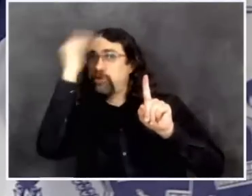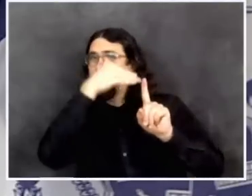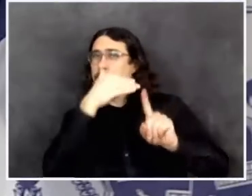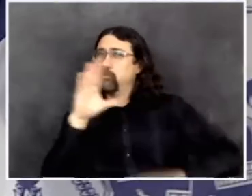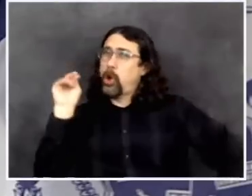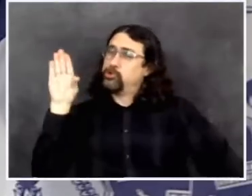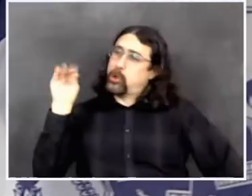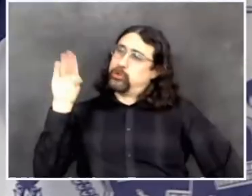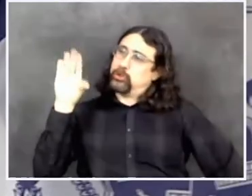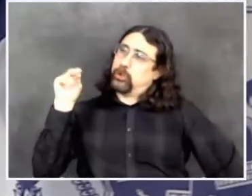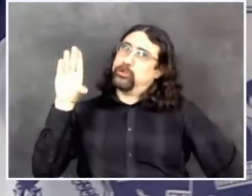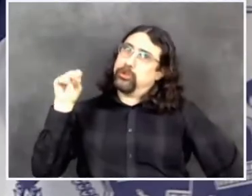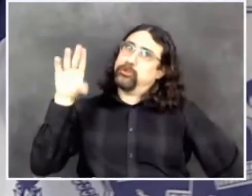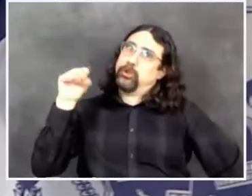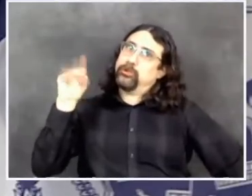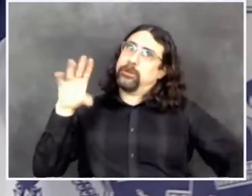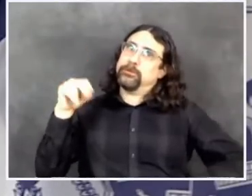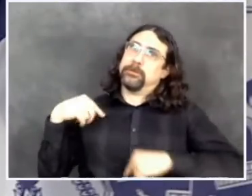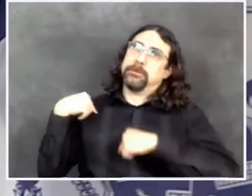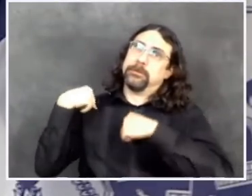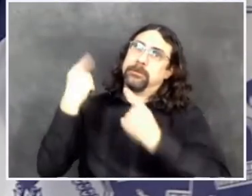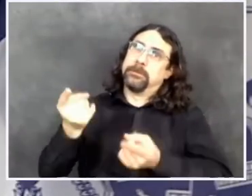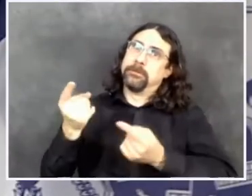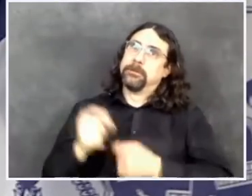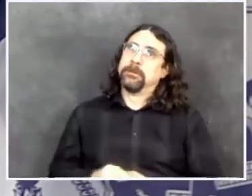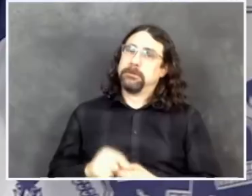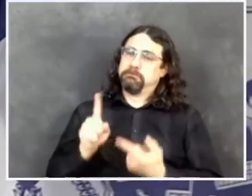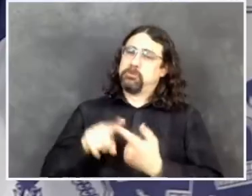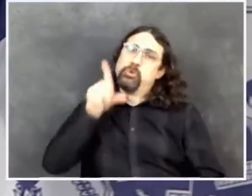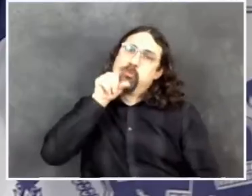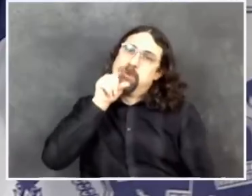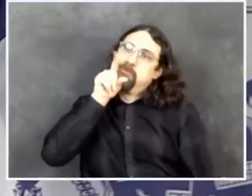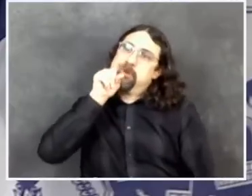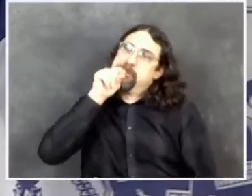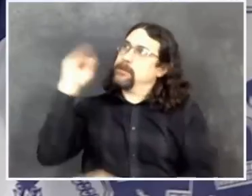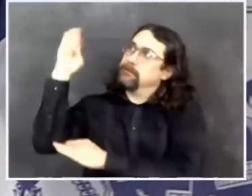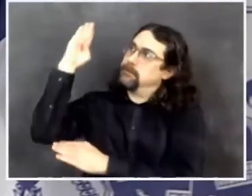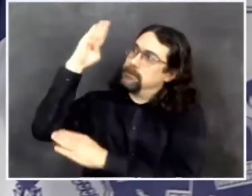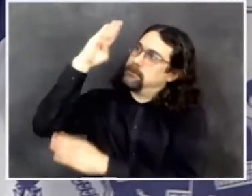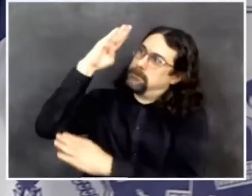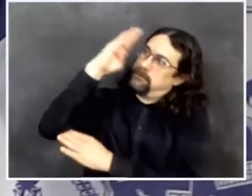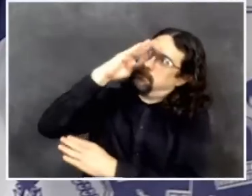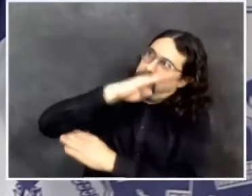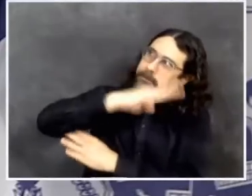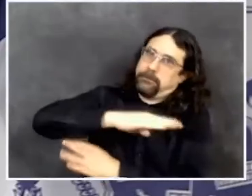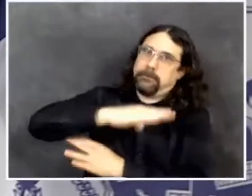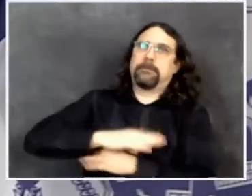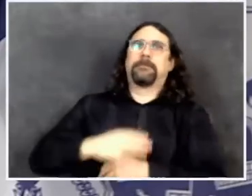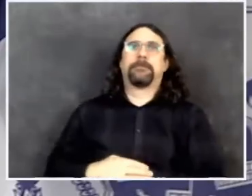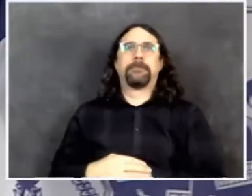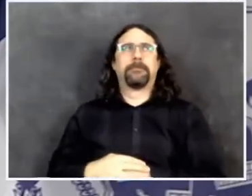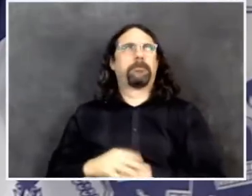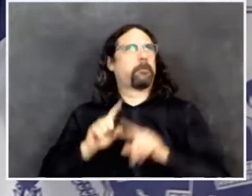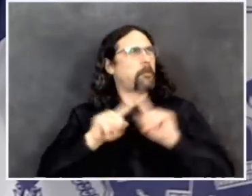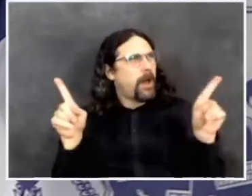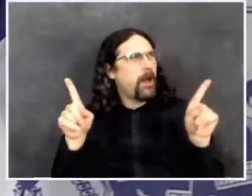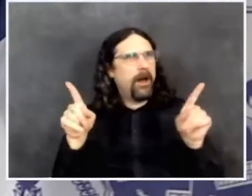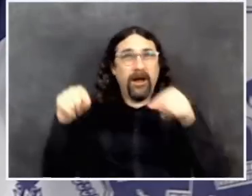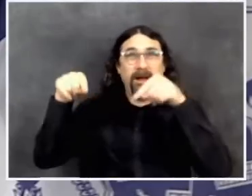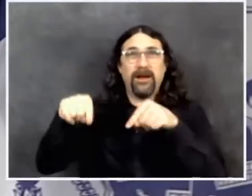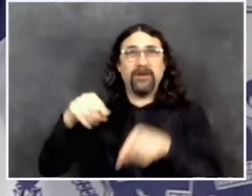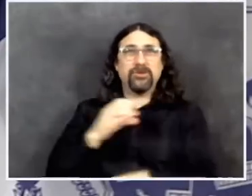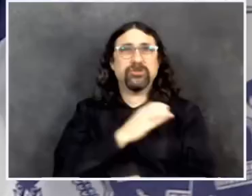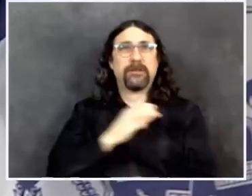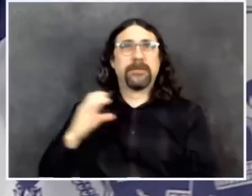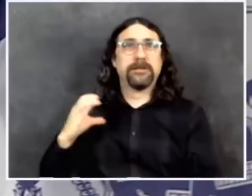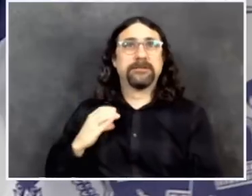slogans like, quote unquote, liberate Virginia and liberate Michigan. Well, I say, how about liberating New York